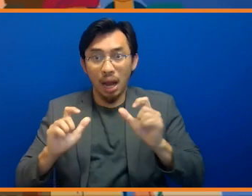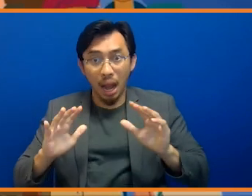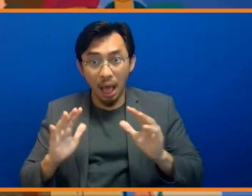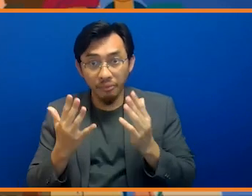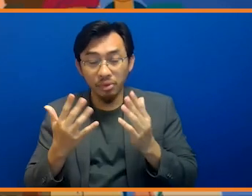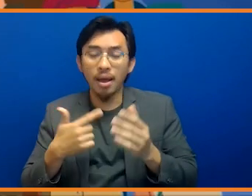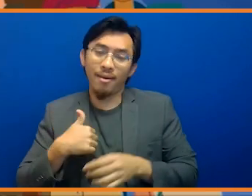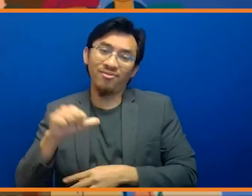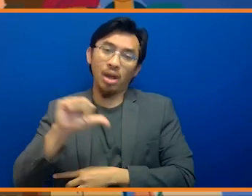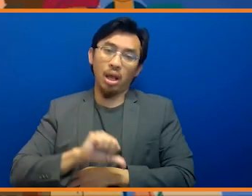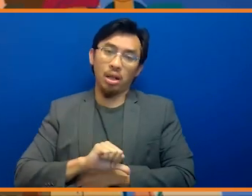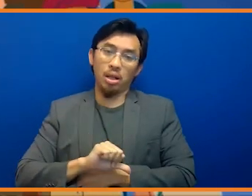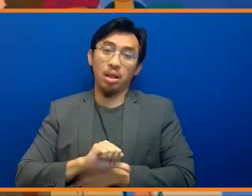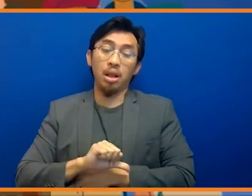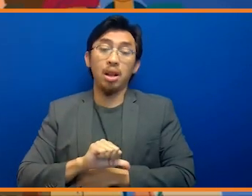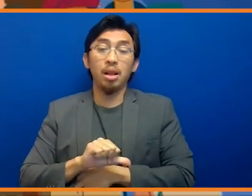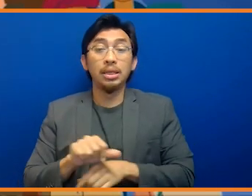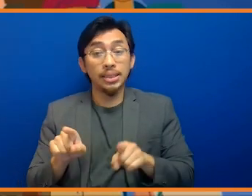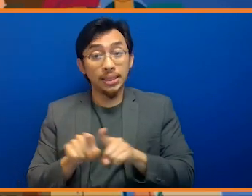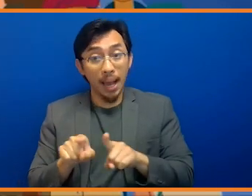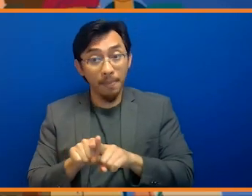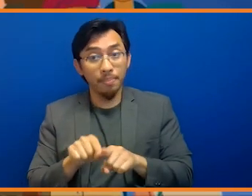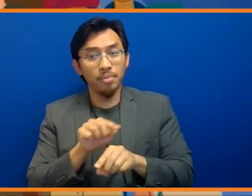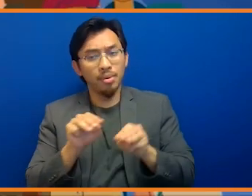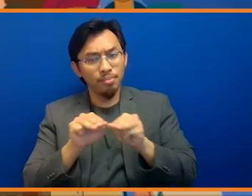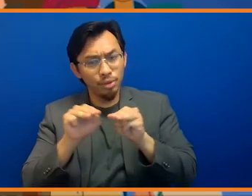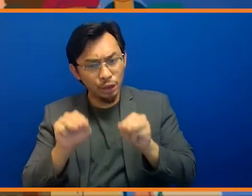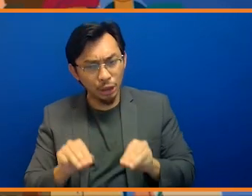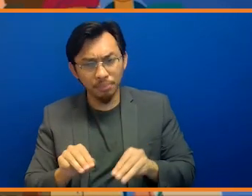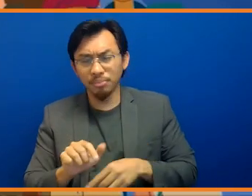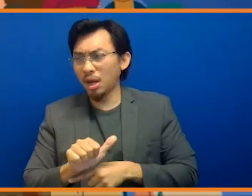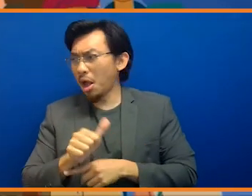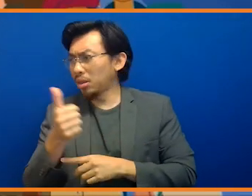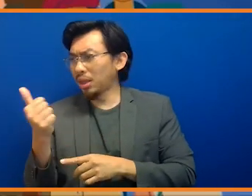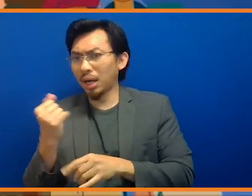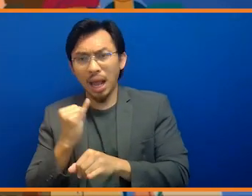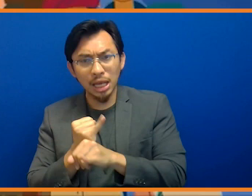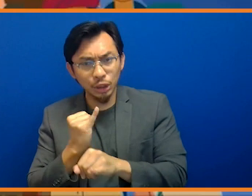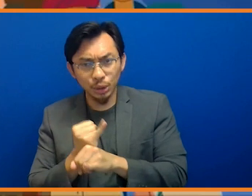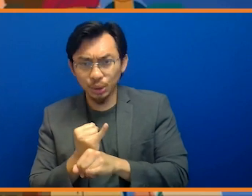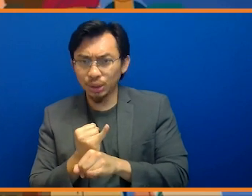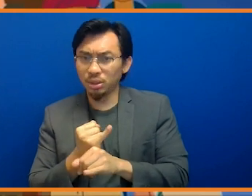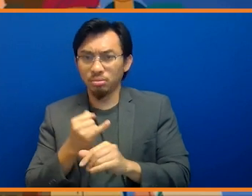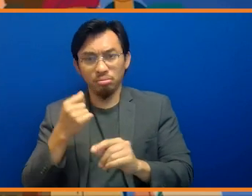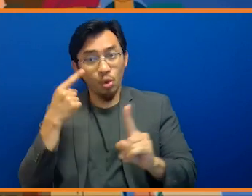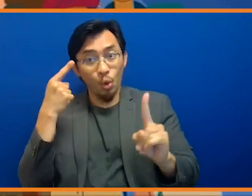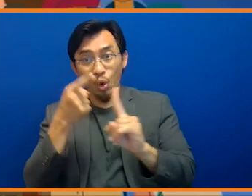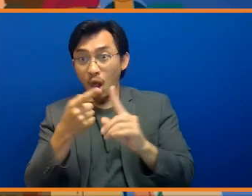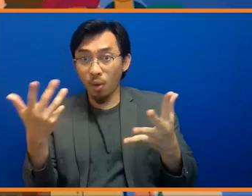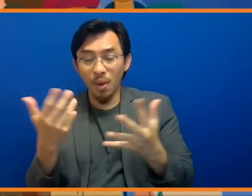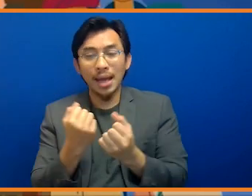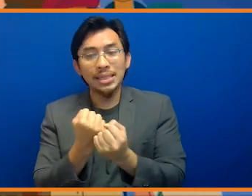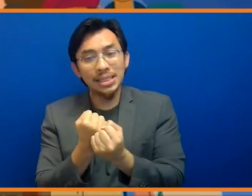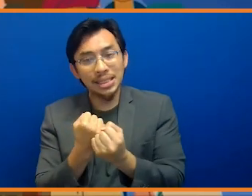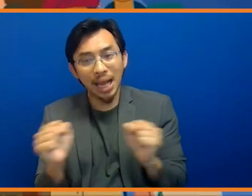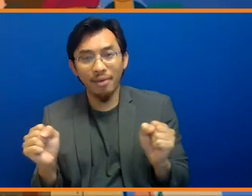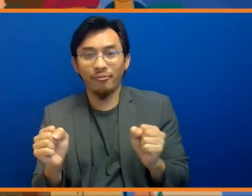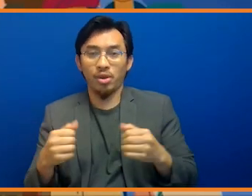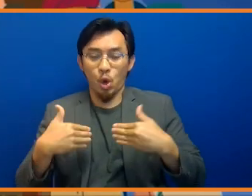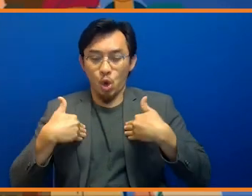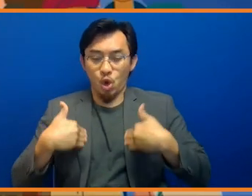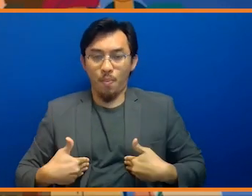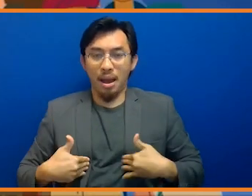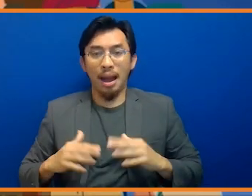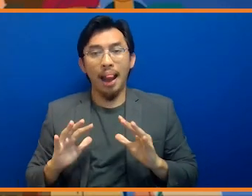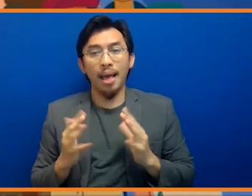failed. So this is same. The museum or other institution, our goal is how to save human life,